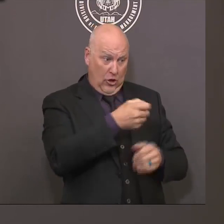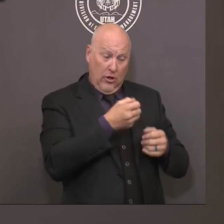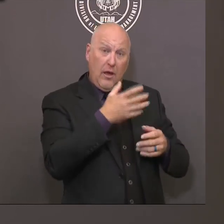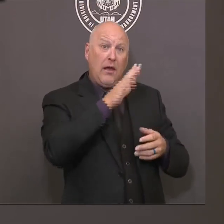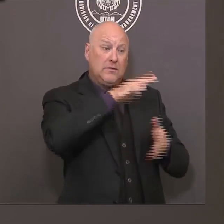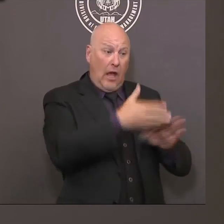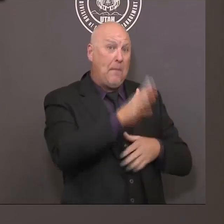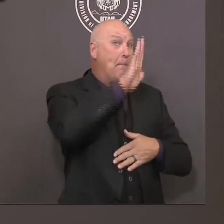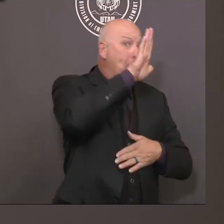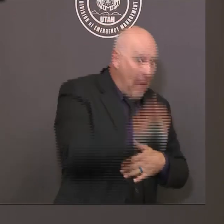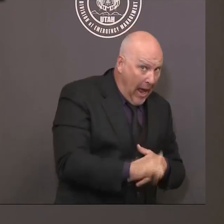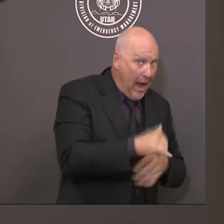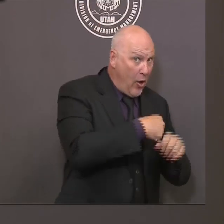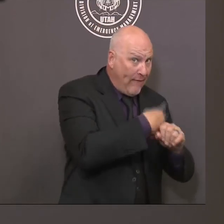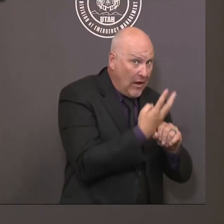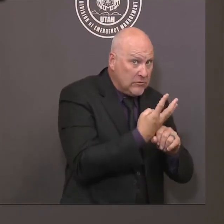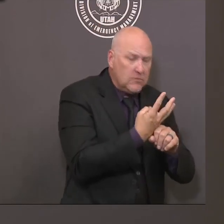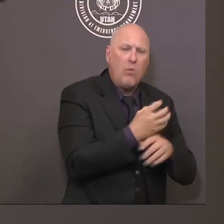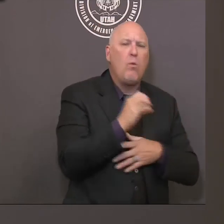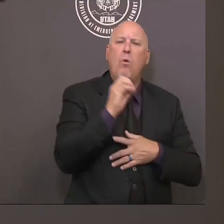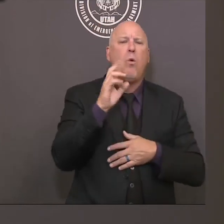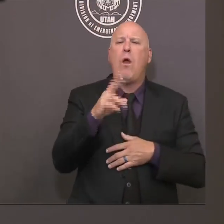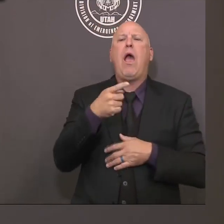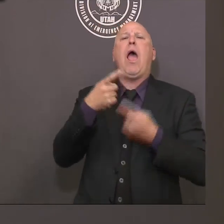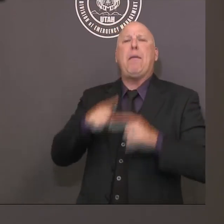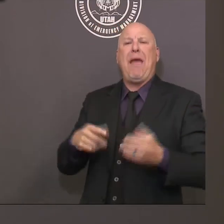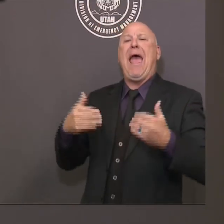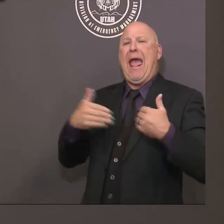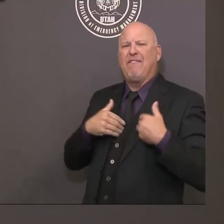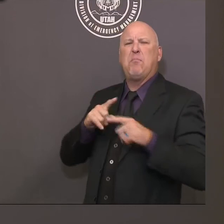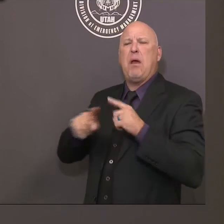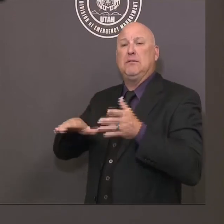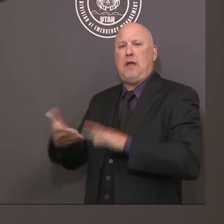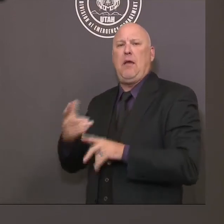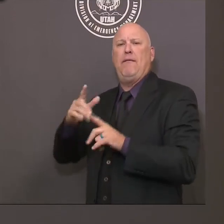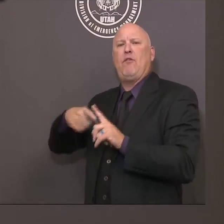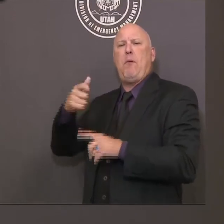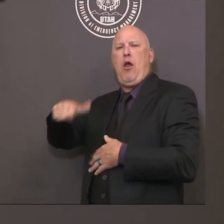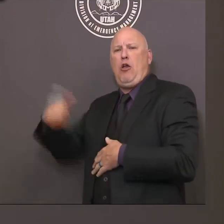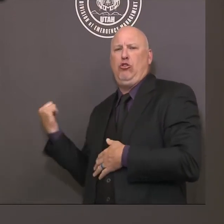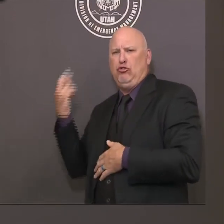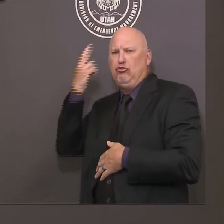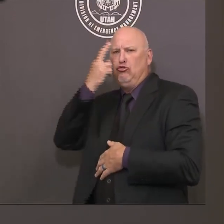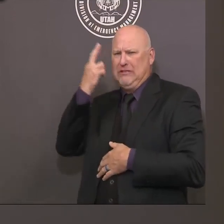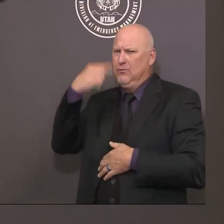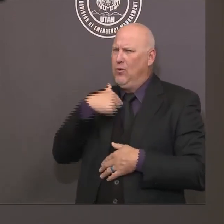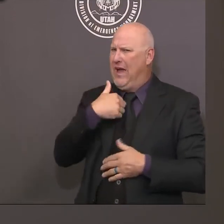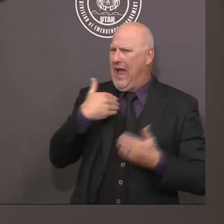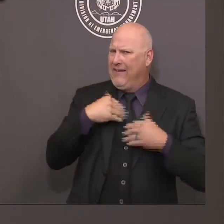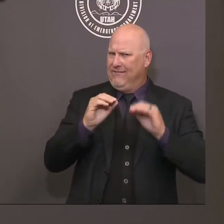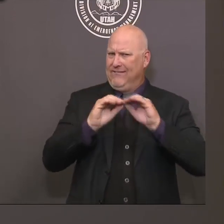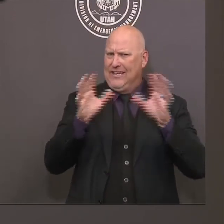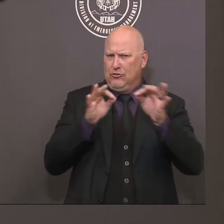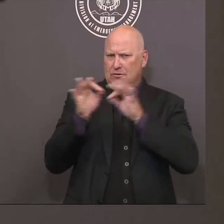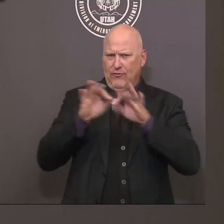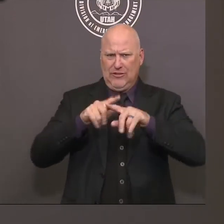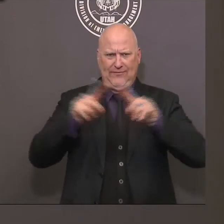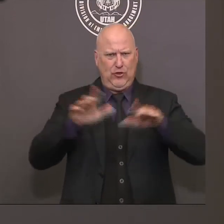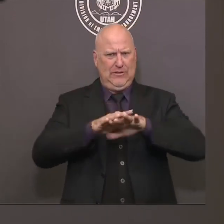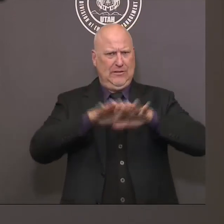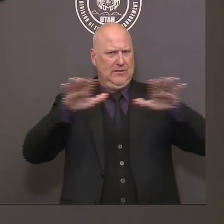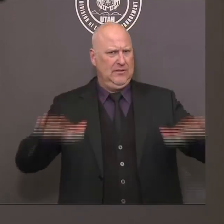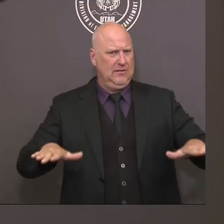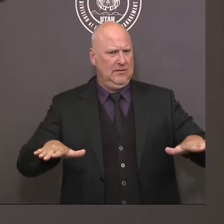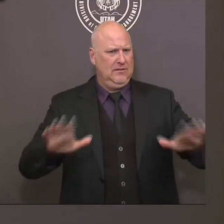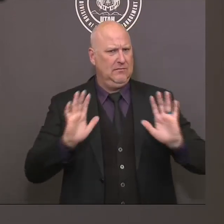to ensure that every death that we're counting as a COVID-19 related death, that individual, if they didn't have COVID-19, would not have